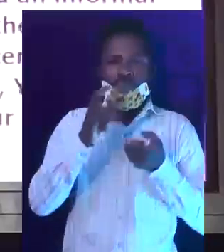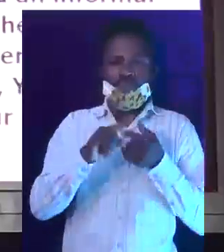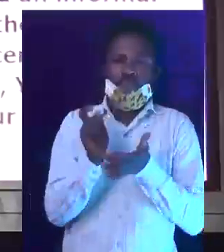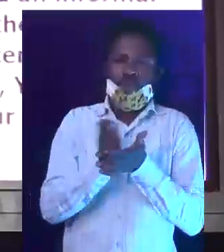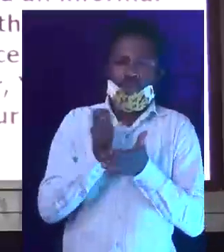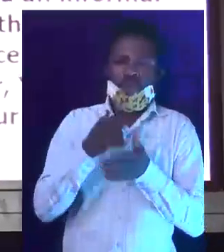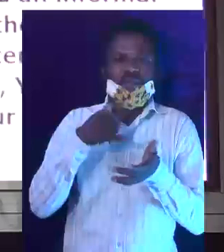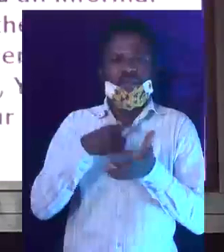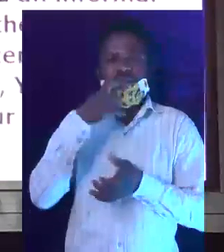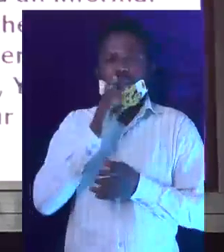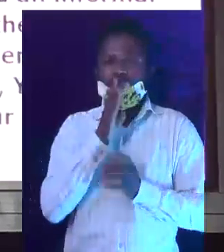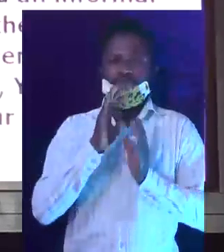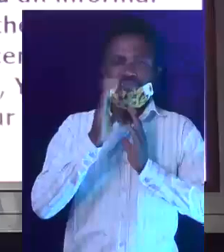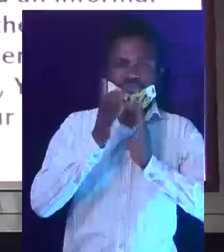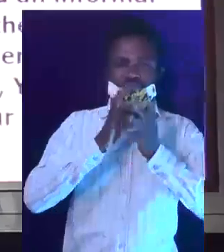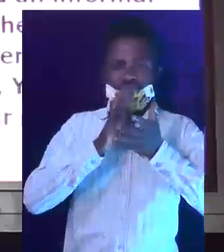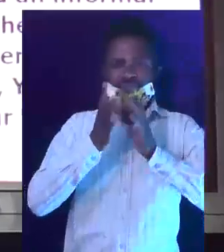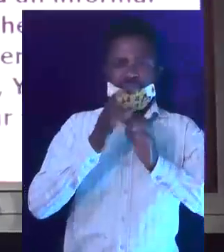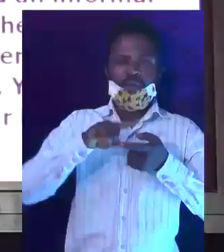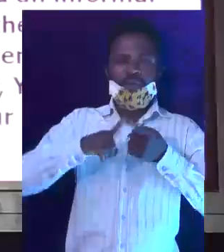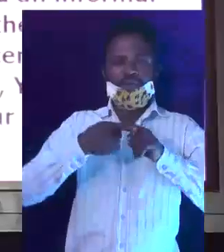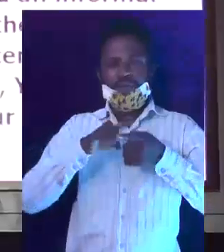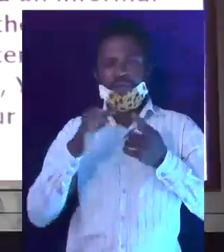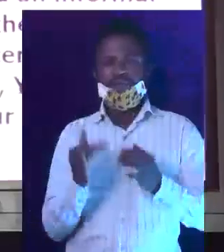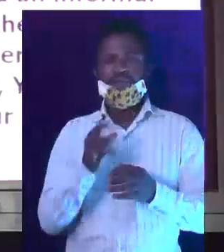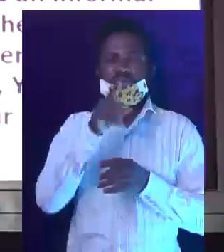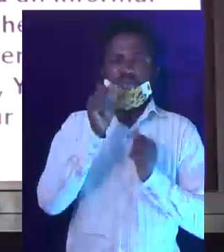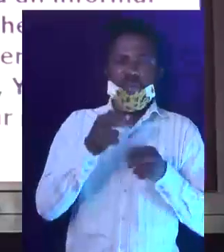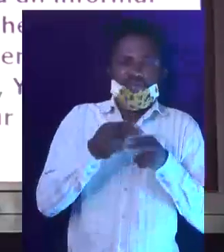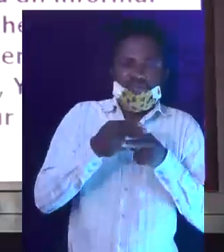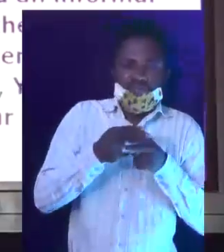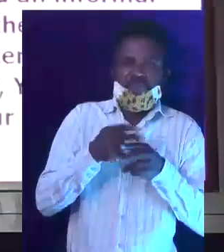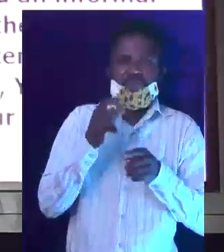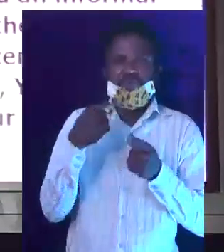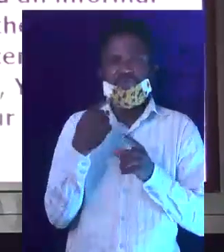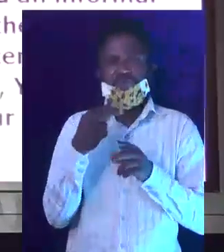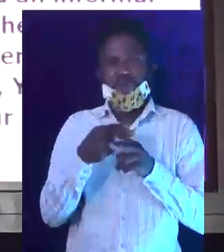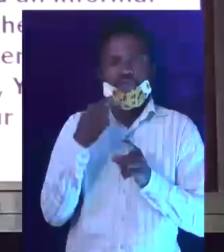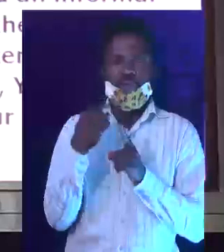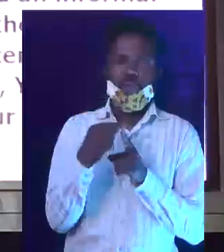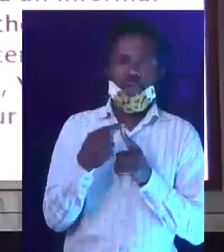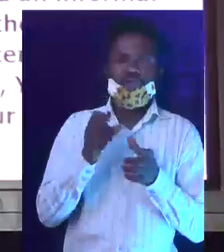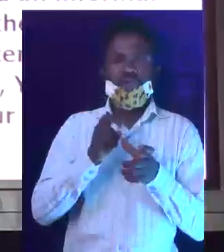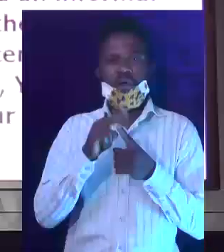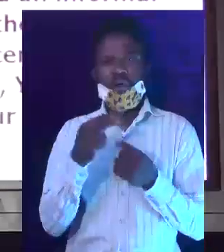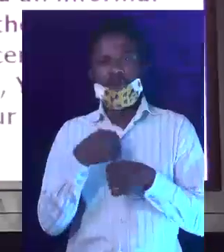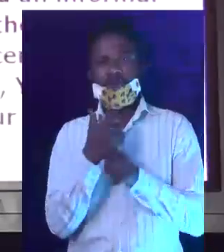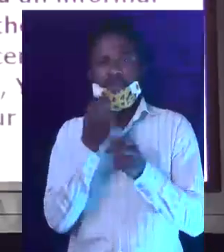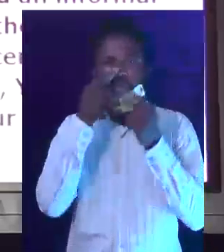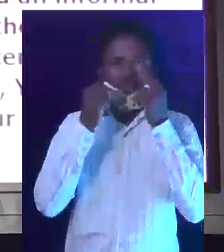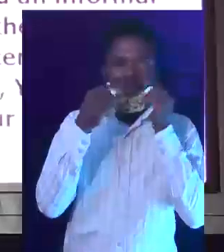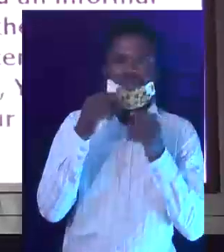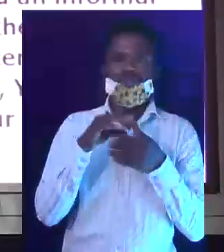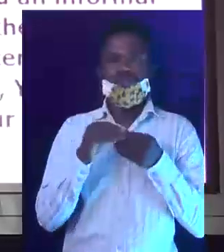conversational. You can abbreviate, you can use your nicknames. Then the ending, you can end it